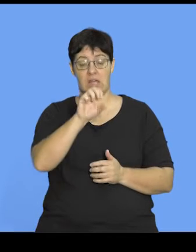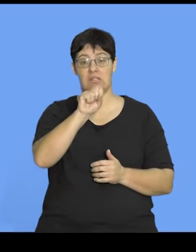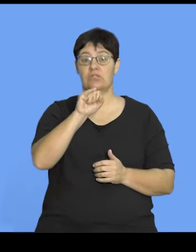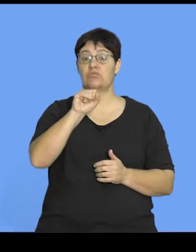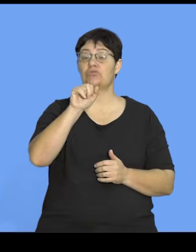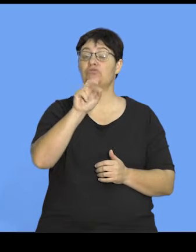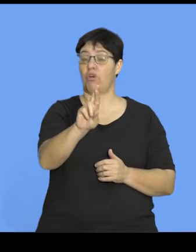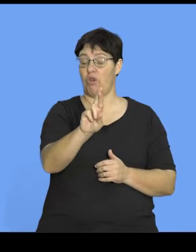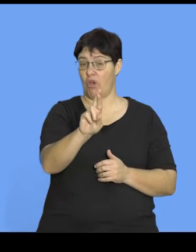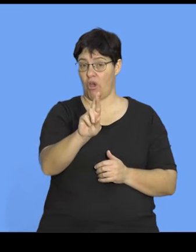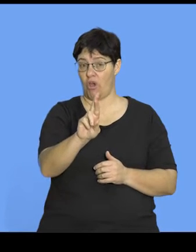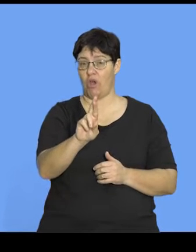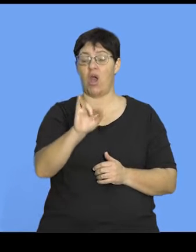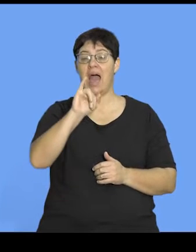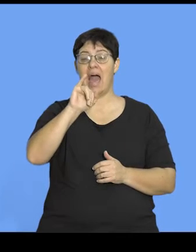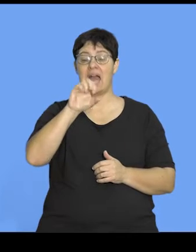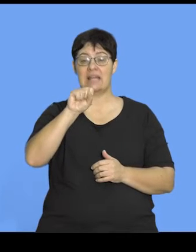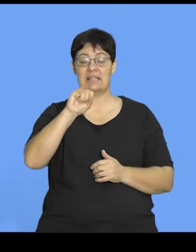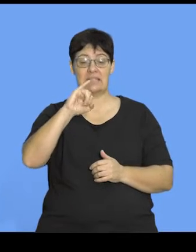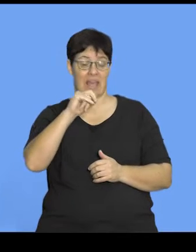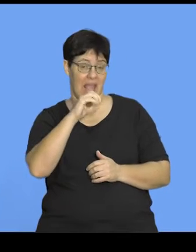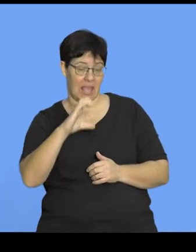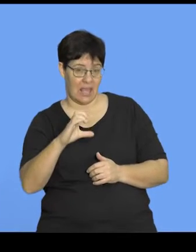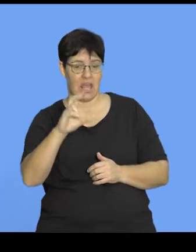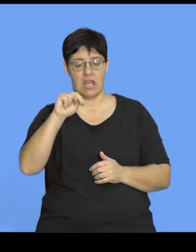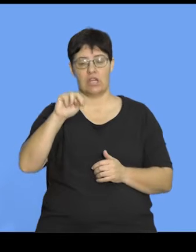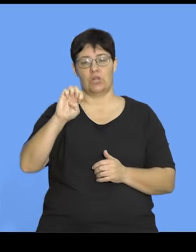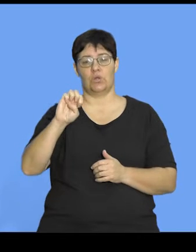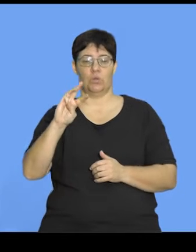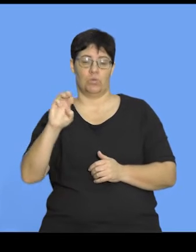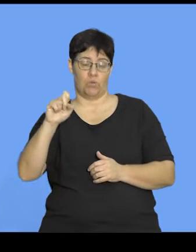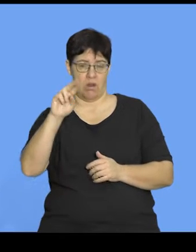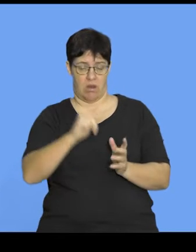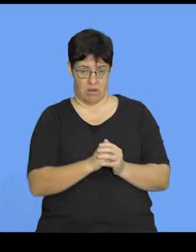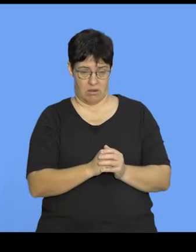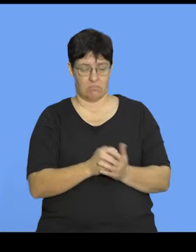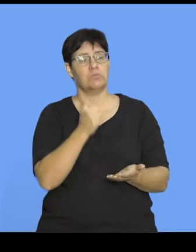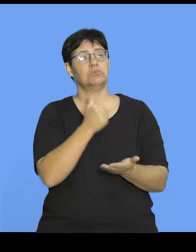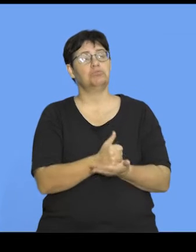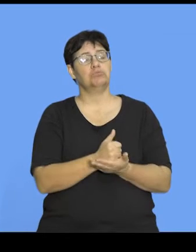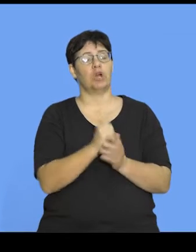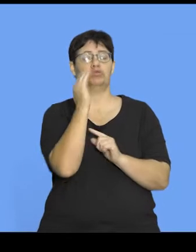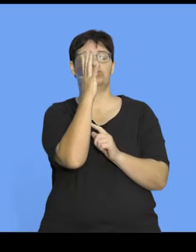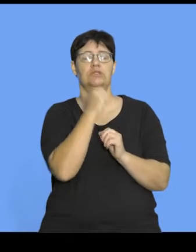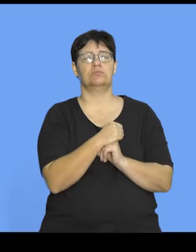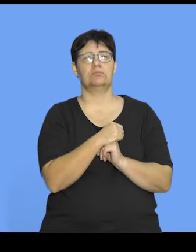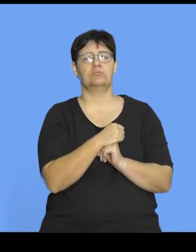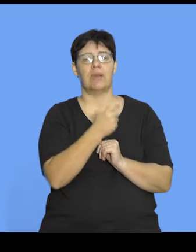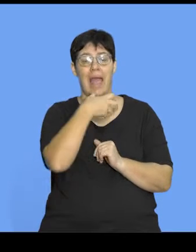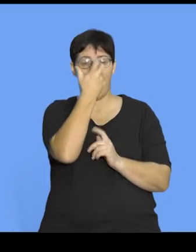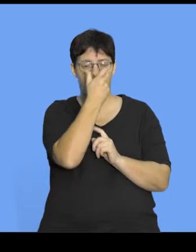was a knight, Sir Isaac Newton sitting under a tree, and then the apple fell on his head, and he went,